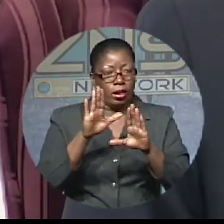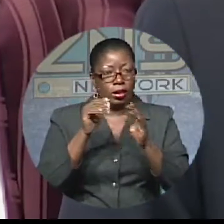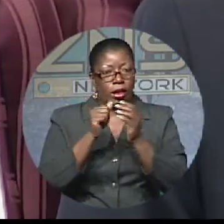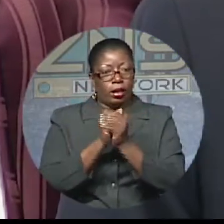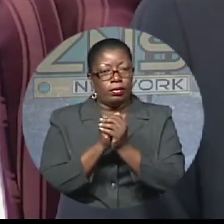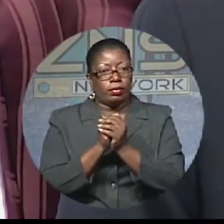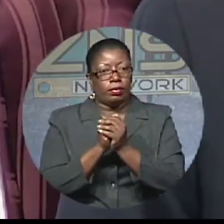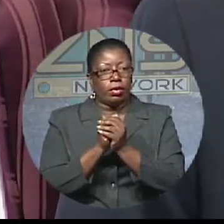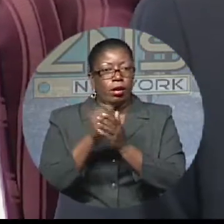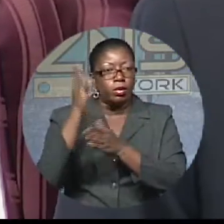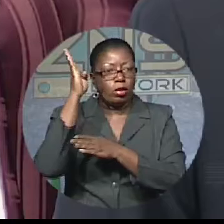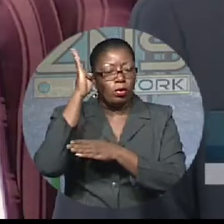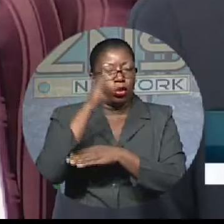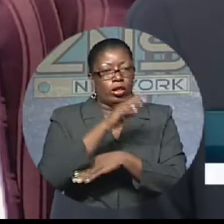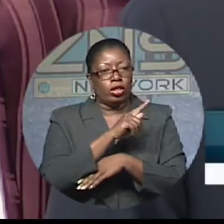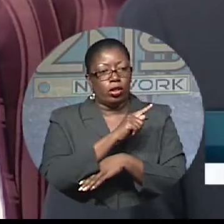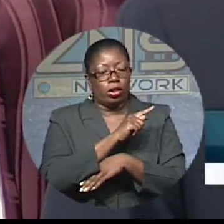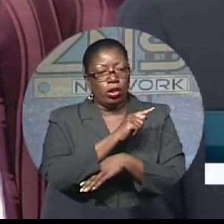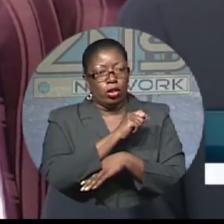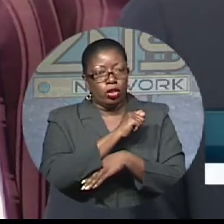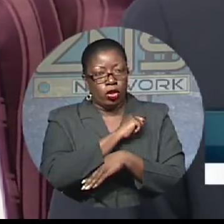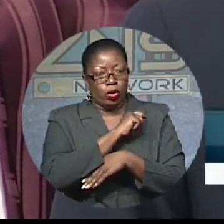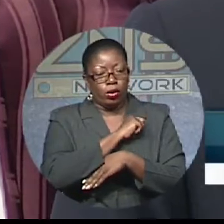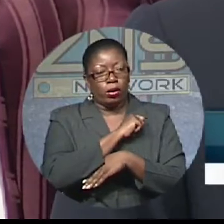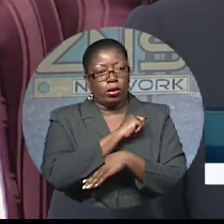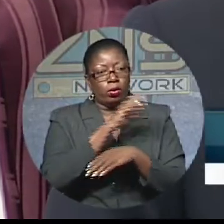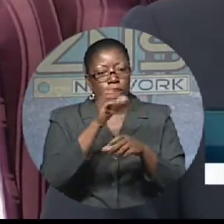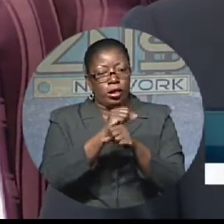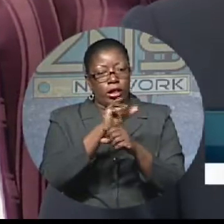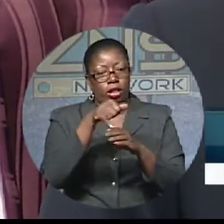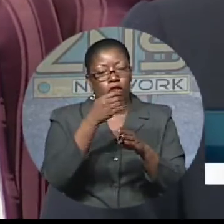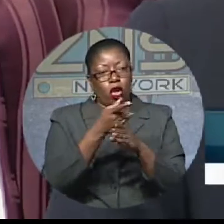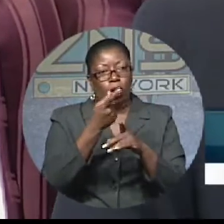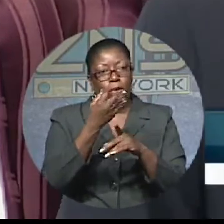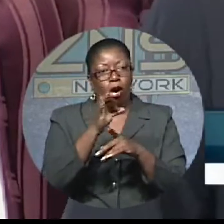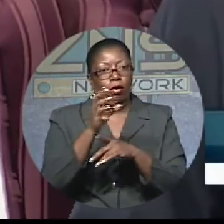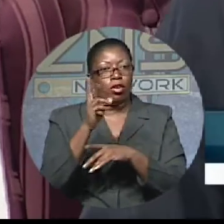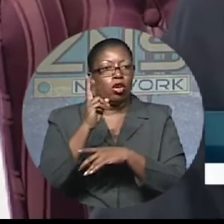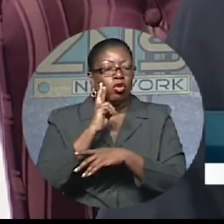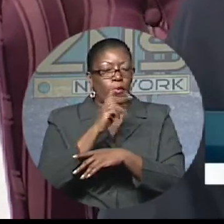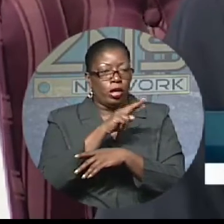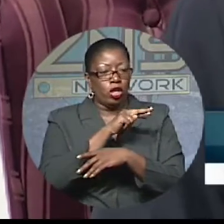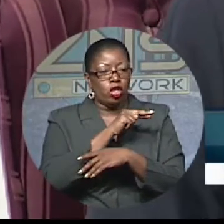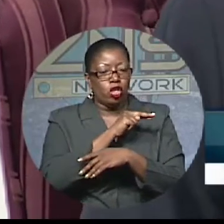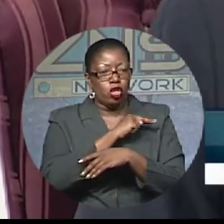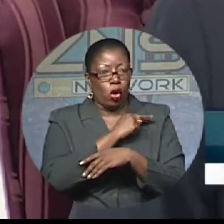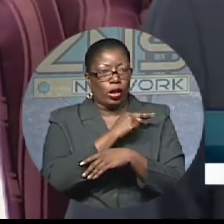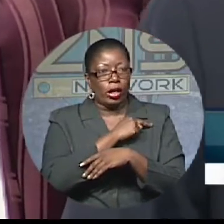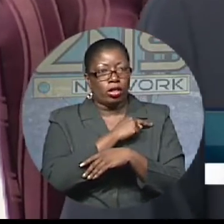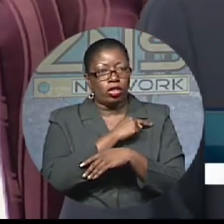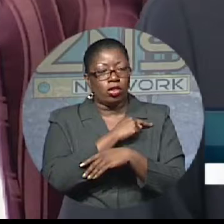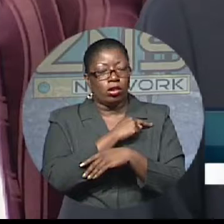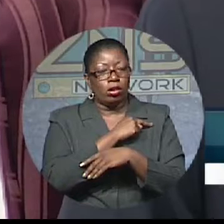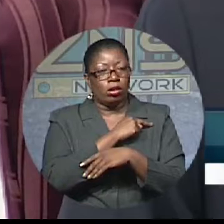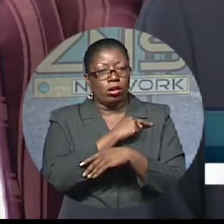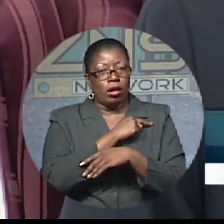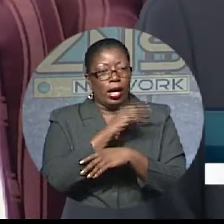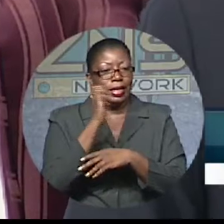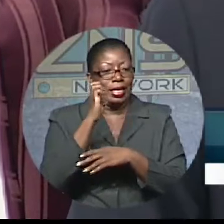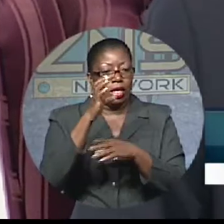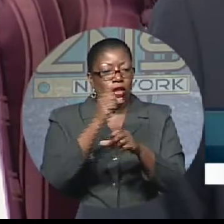Mr. Bernard Turner succeeds Mrs. Ruby Nottage, and he took up office on the 1st of